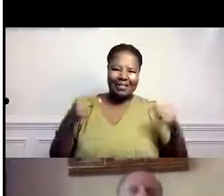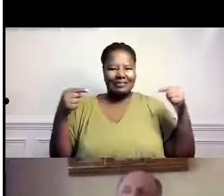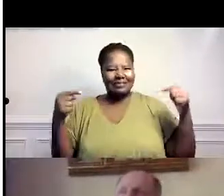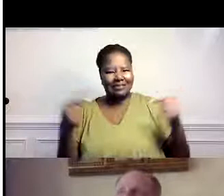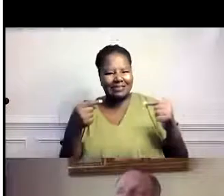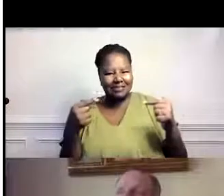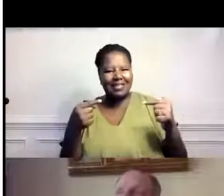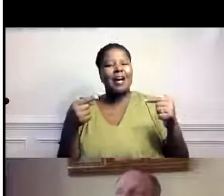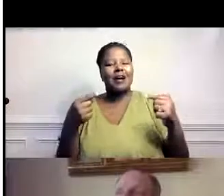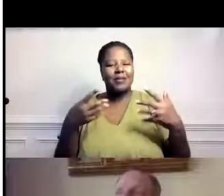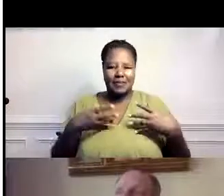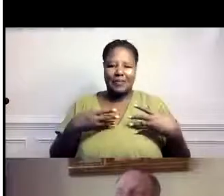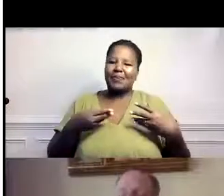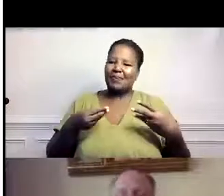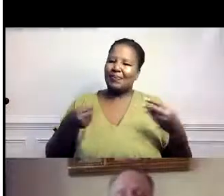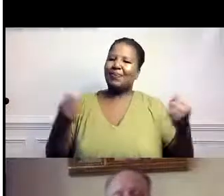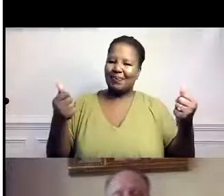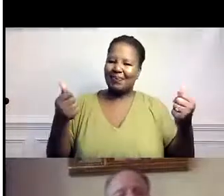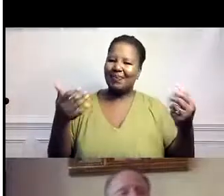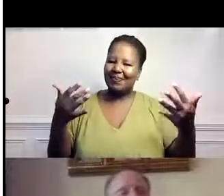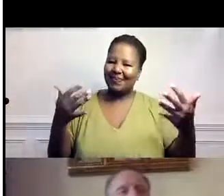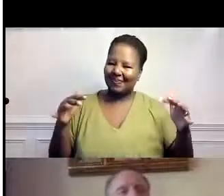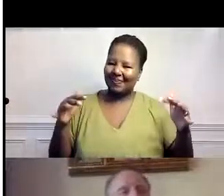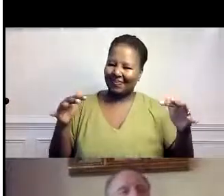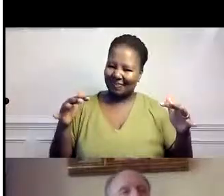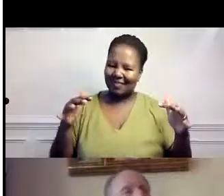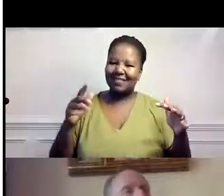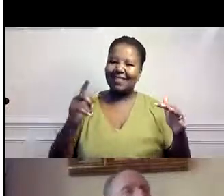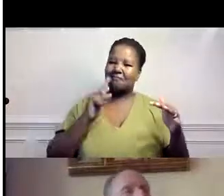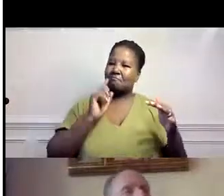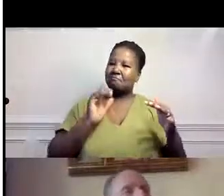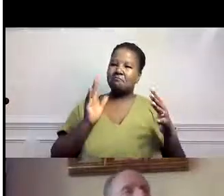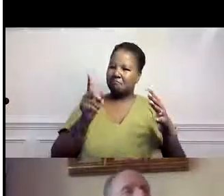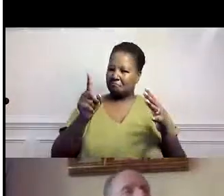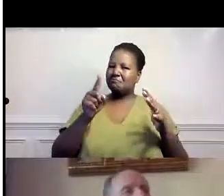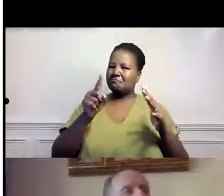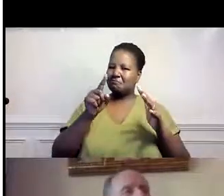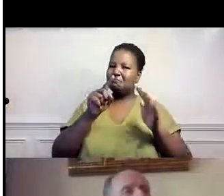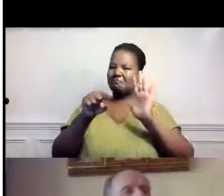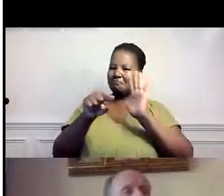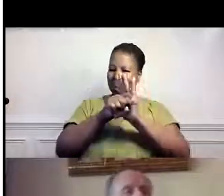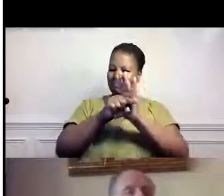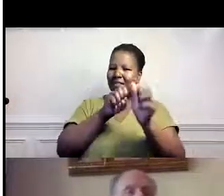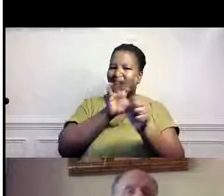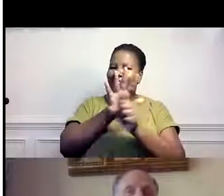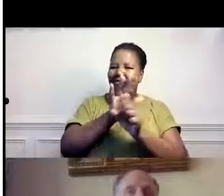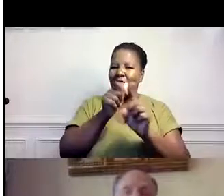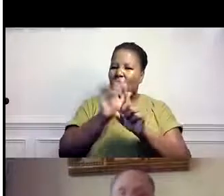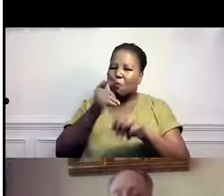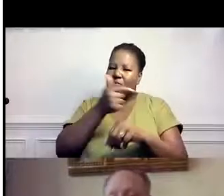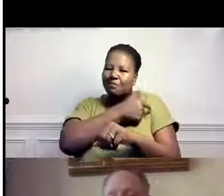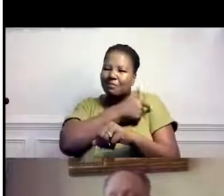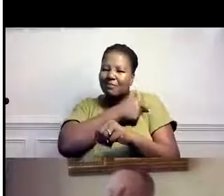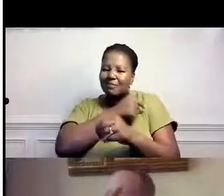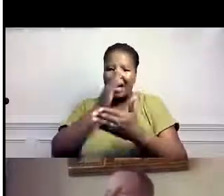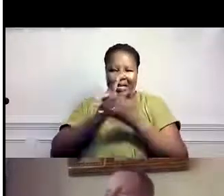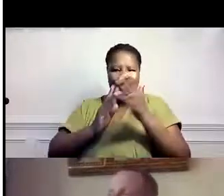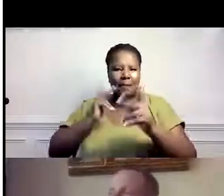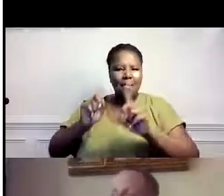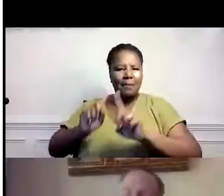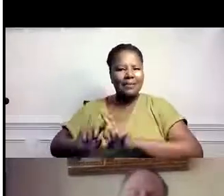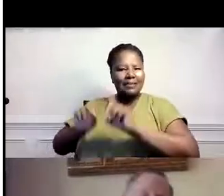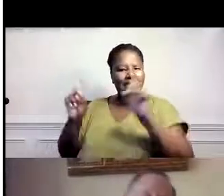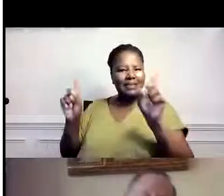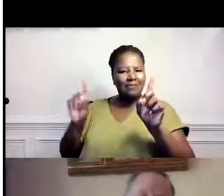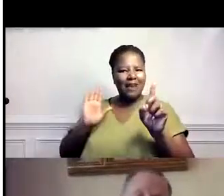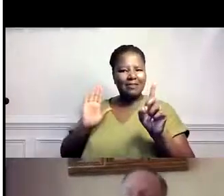away. And those are some of the common side effects from the vaccine. Some people feel a little more aches